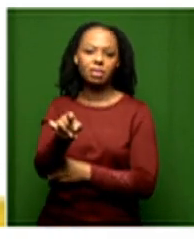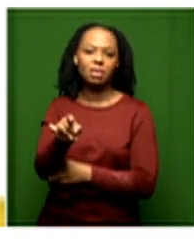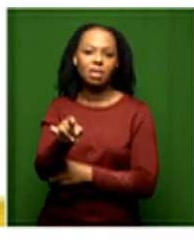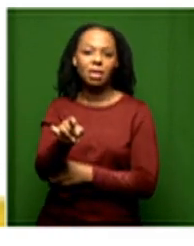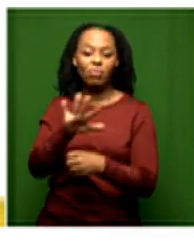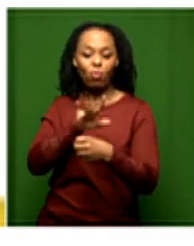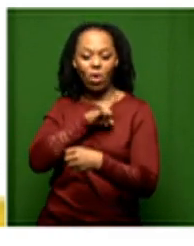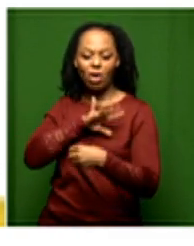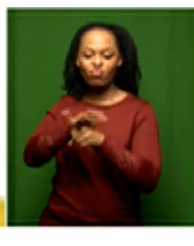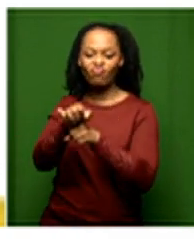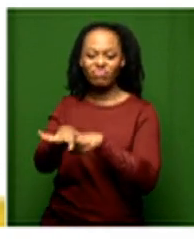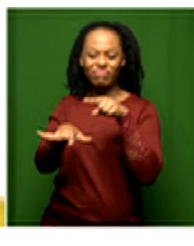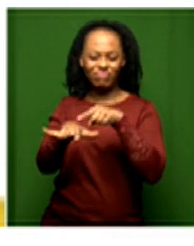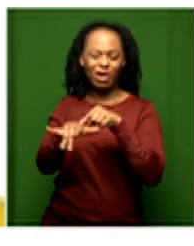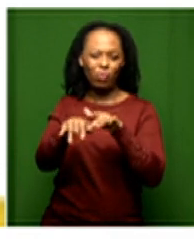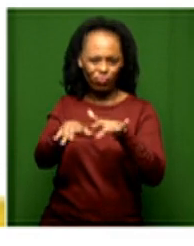this was